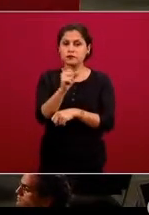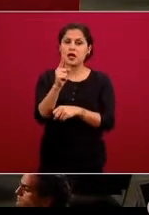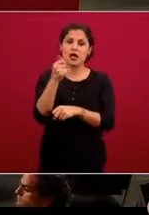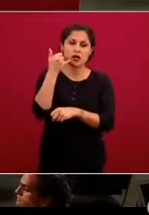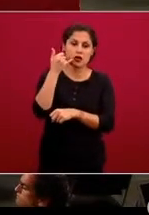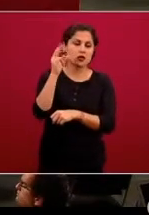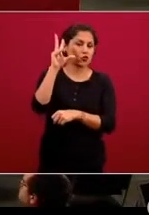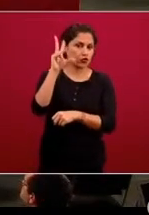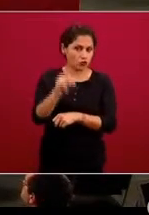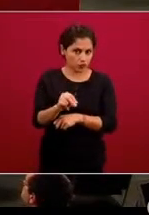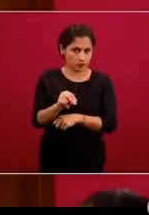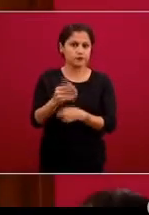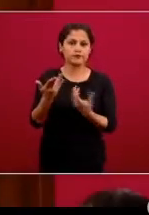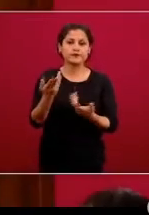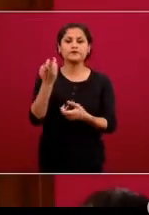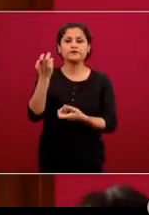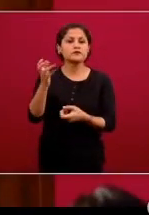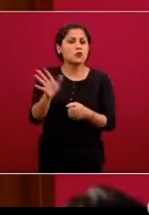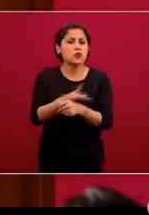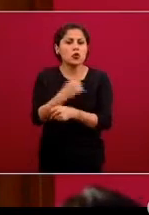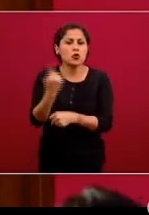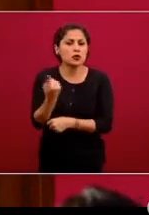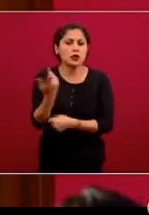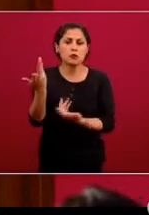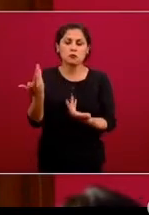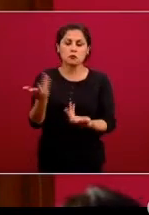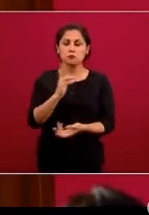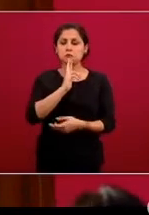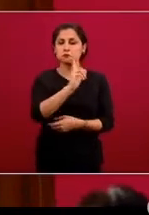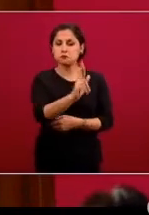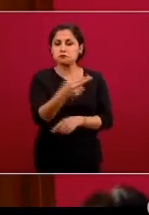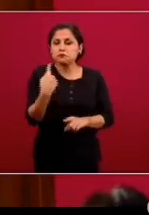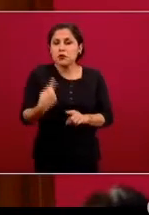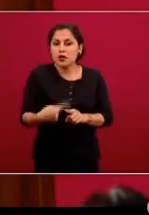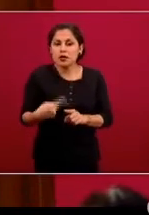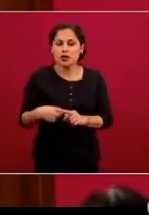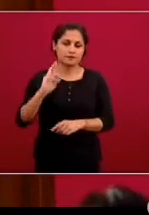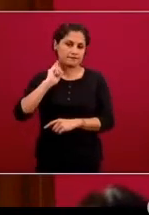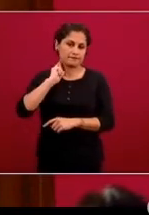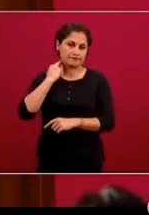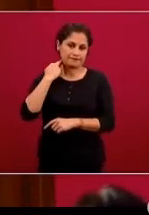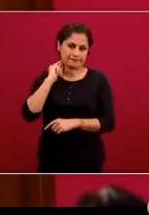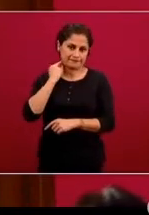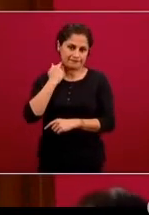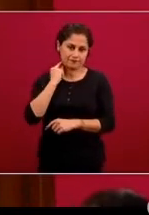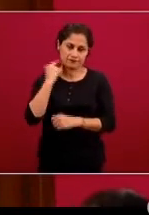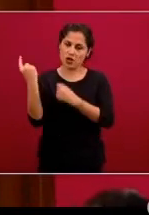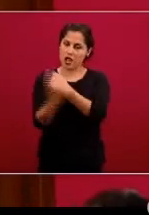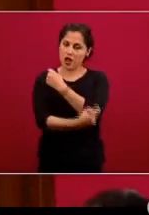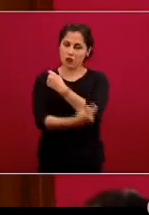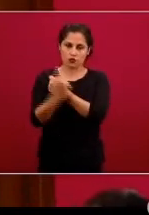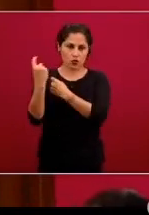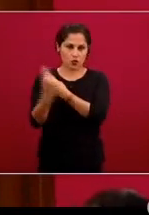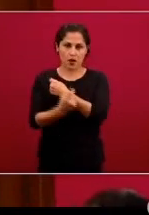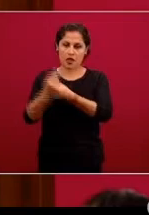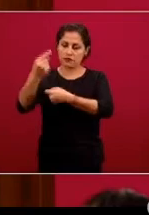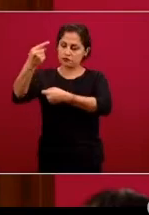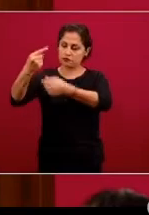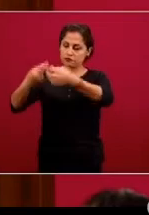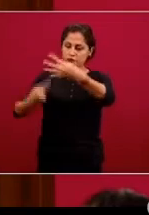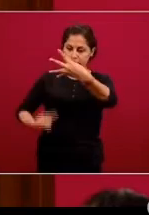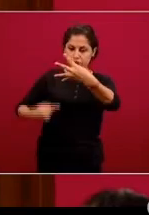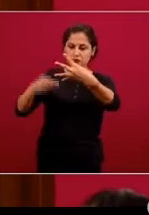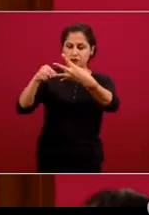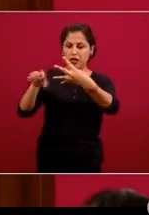answers questions, it's following a script. So it's available 24 hours per day. Next